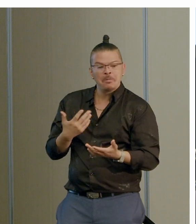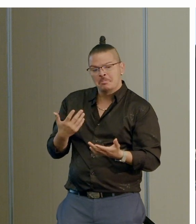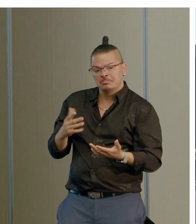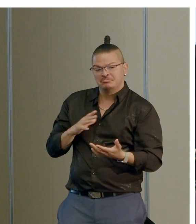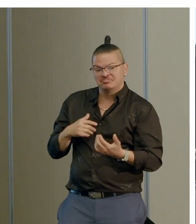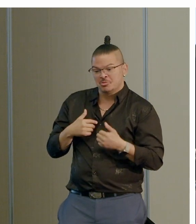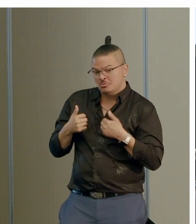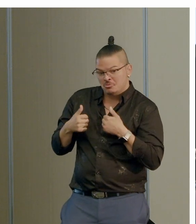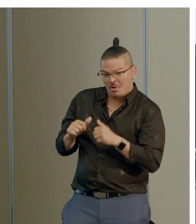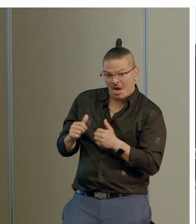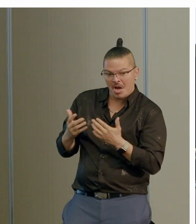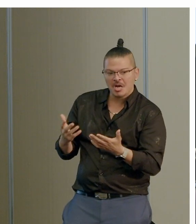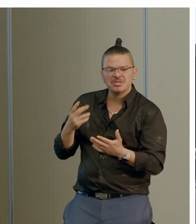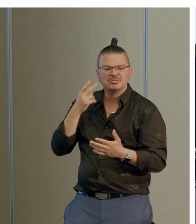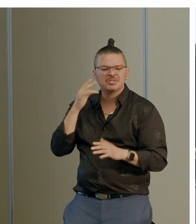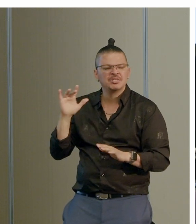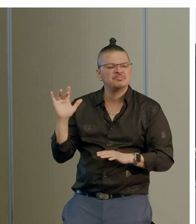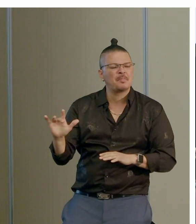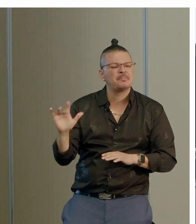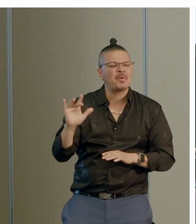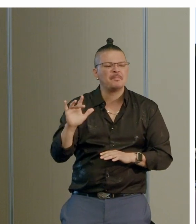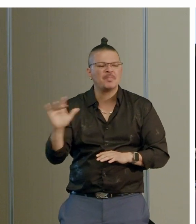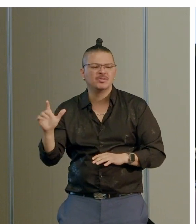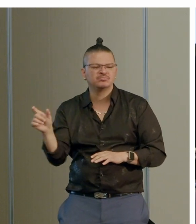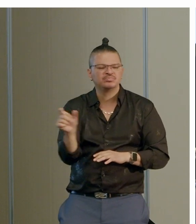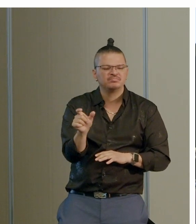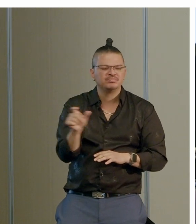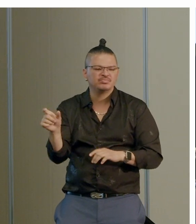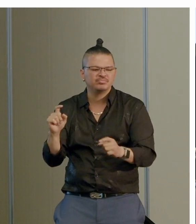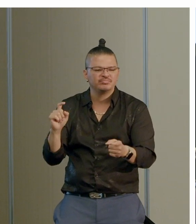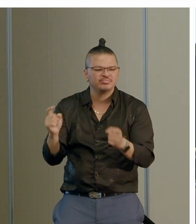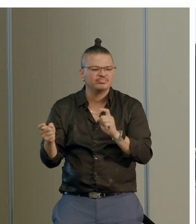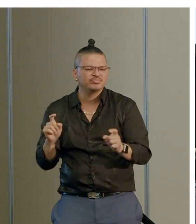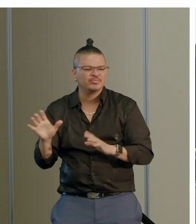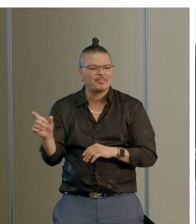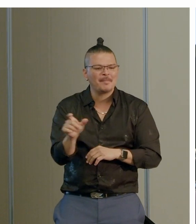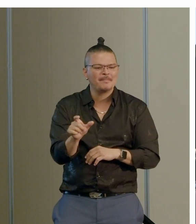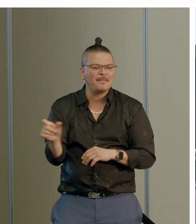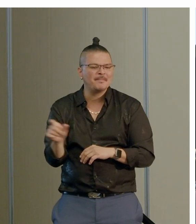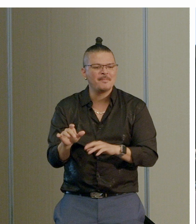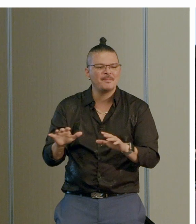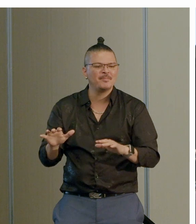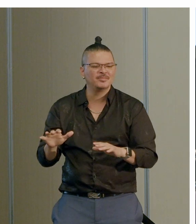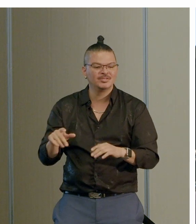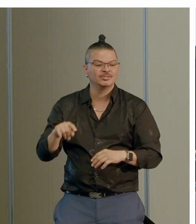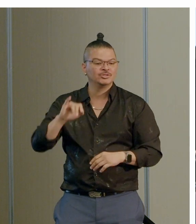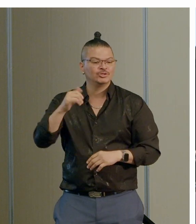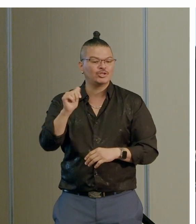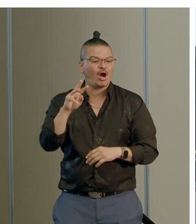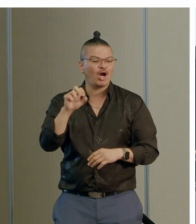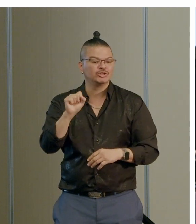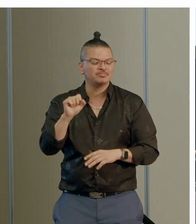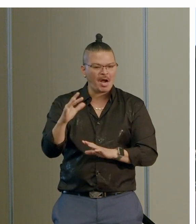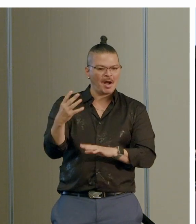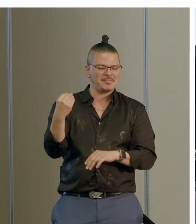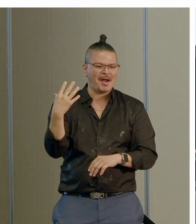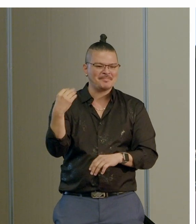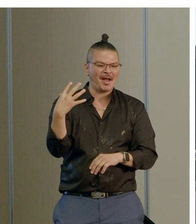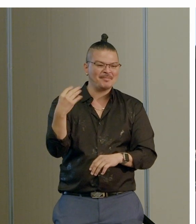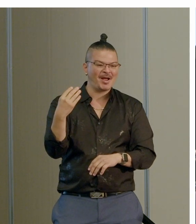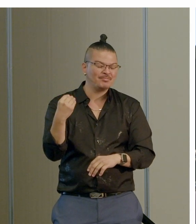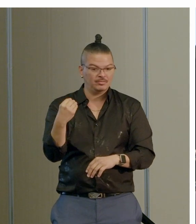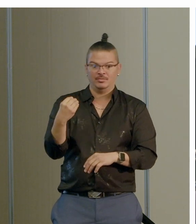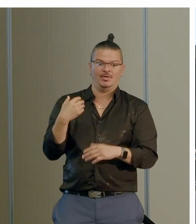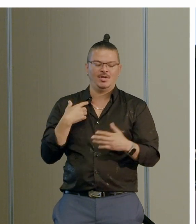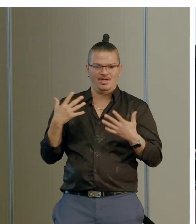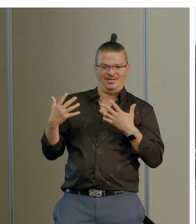clicked around with the mouse, and JAWS was speaking to me, and I was lost. Trying to figure out